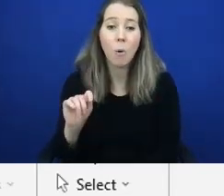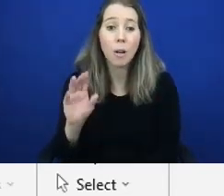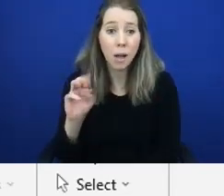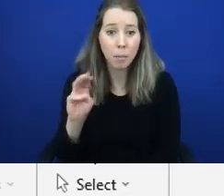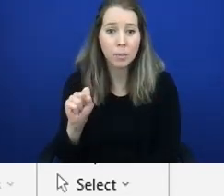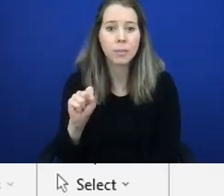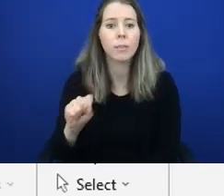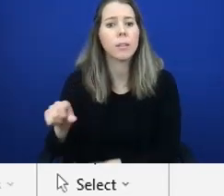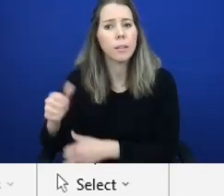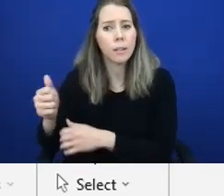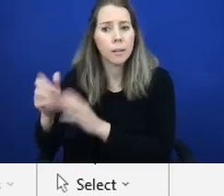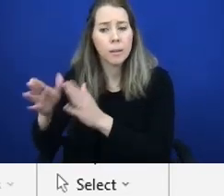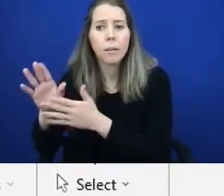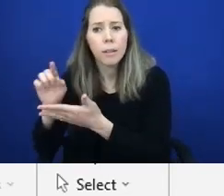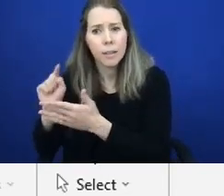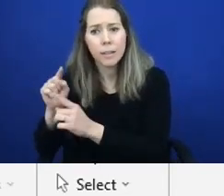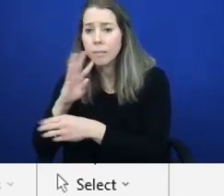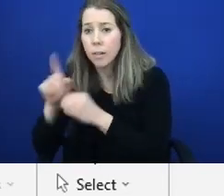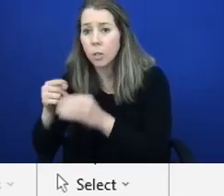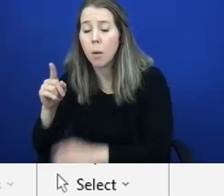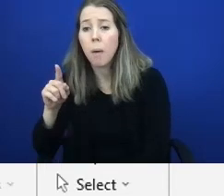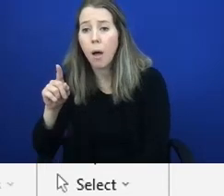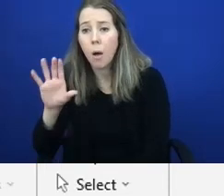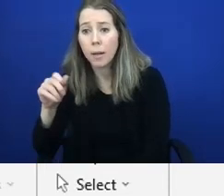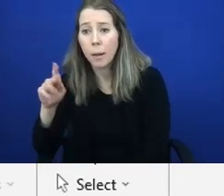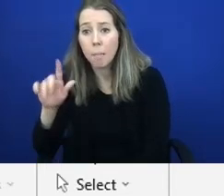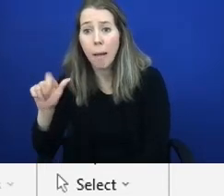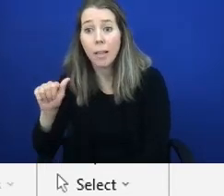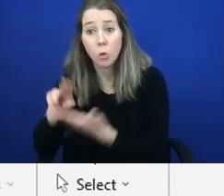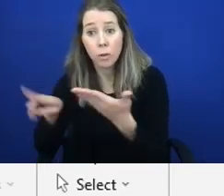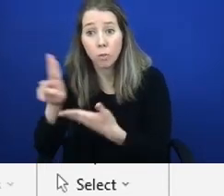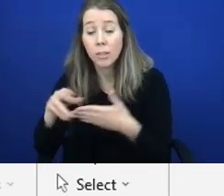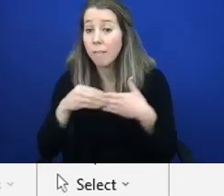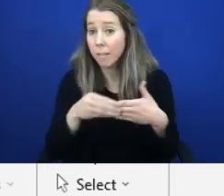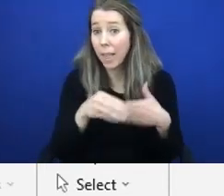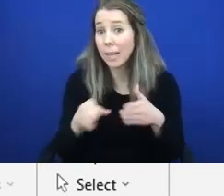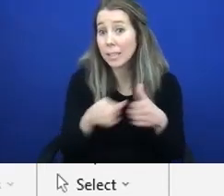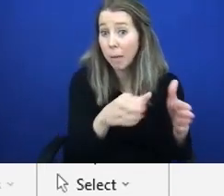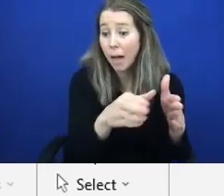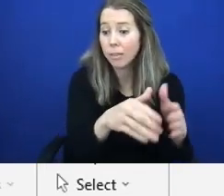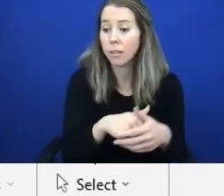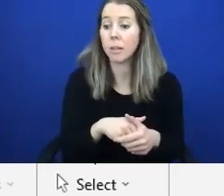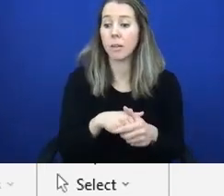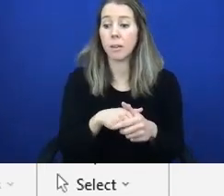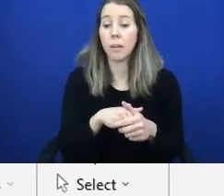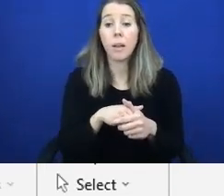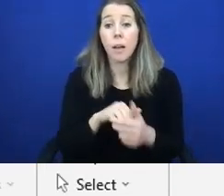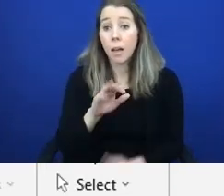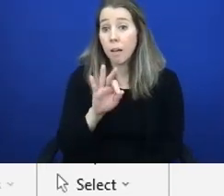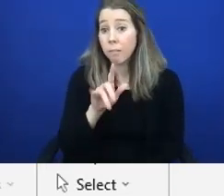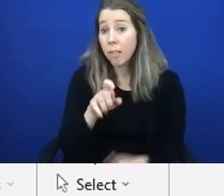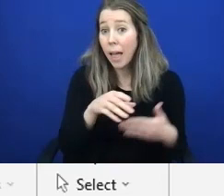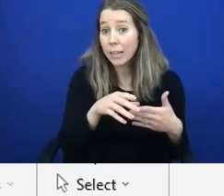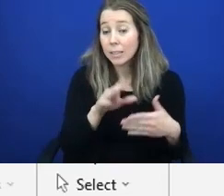Dick referred to Capella University's FlexPath. Well, FlexPath allows those students to